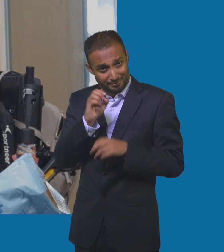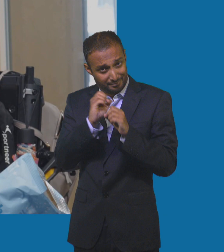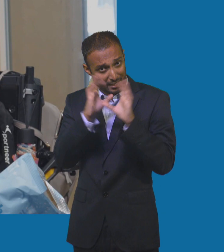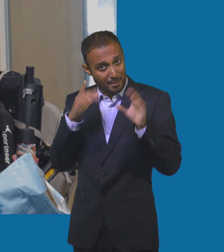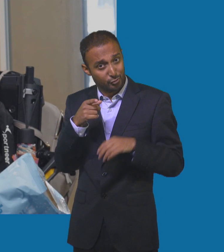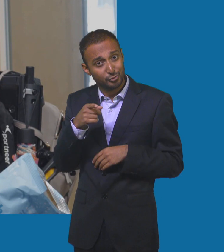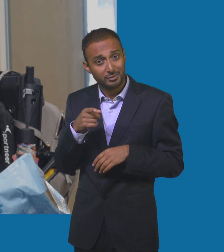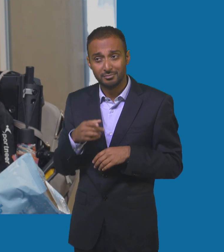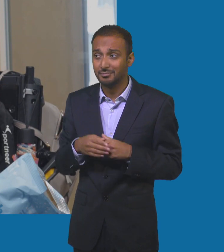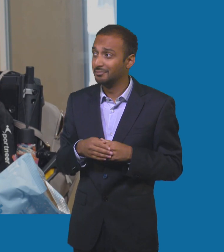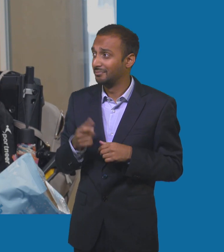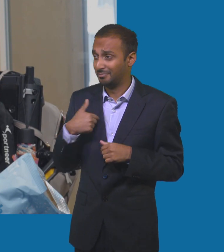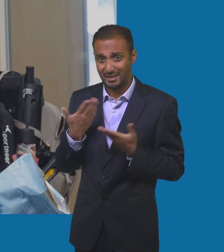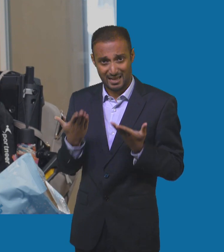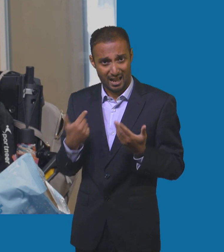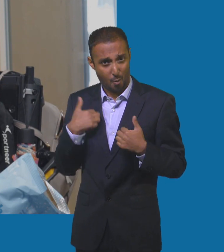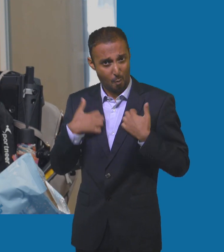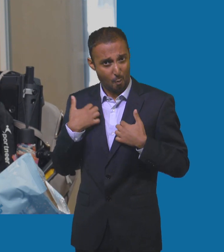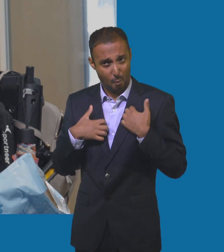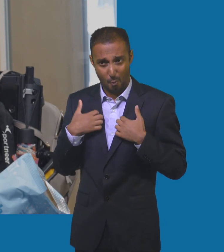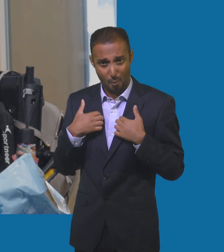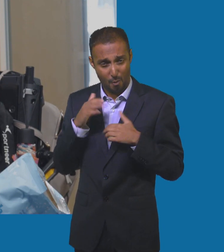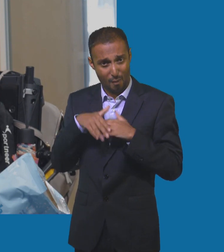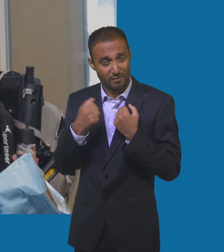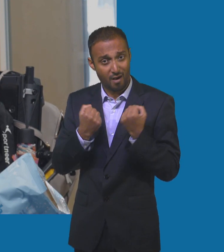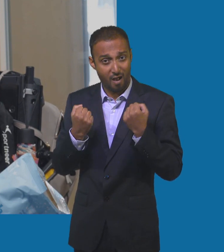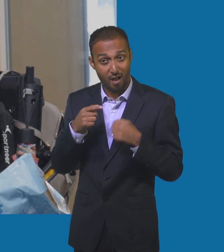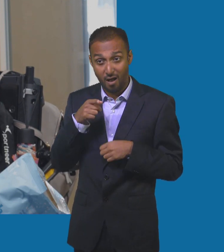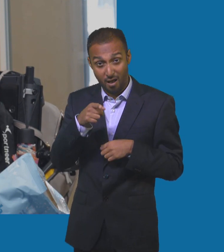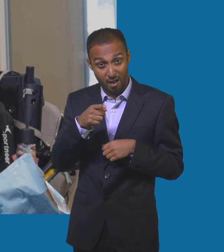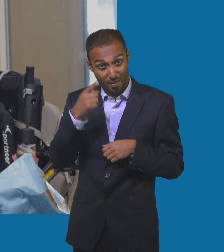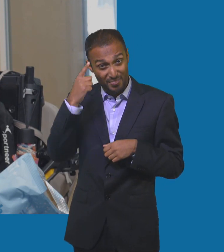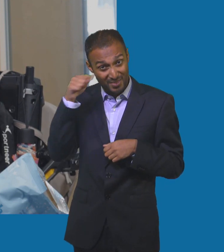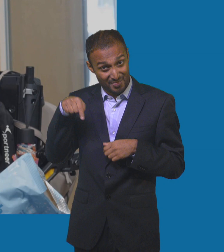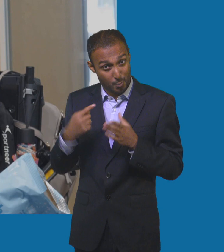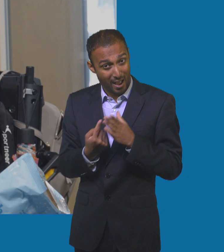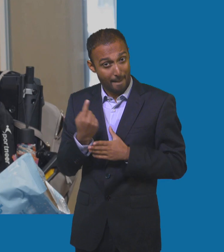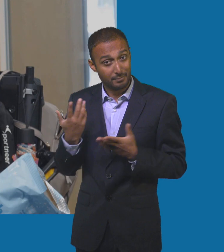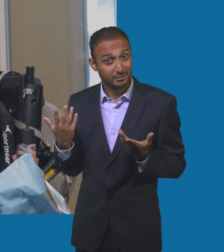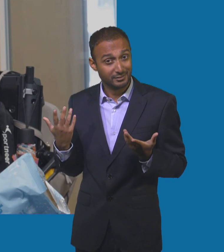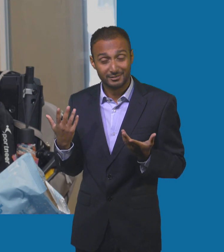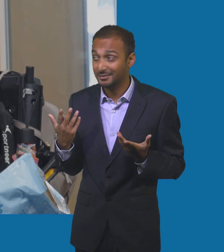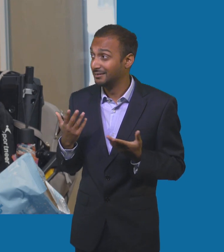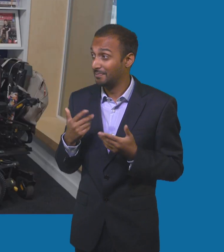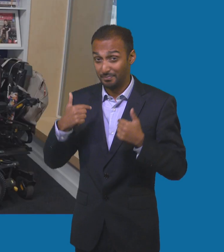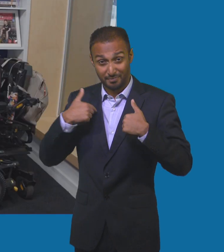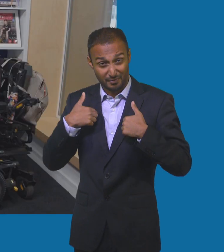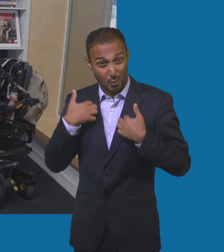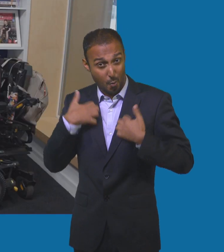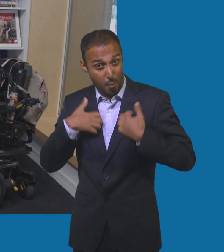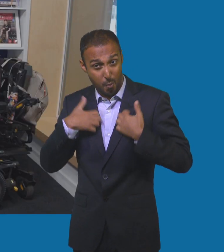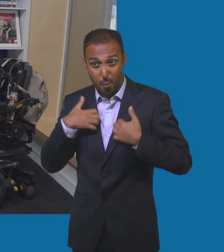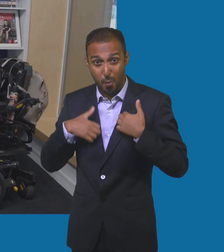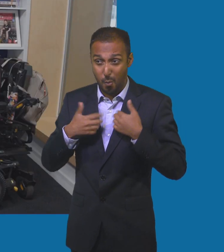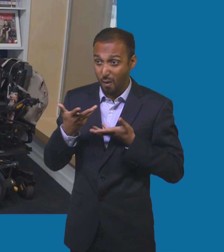I'm enthusiastic about cars. Do you ever think this day would come that I'm actually engaged? See, shall we drop